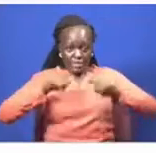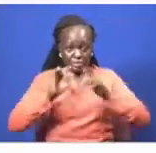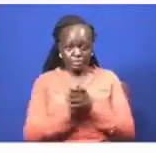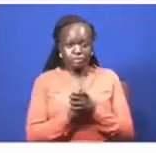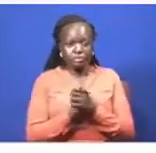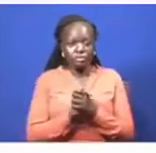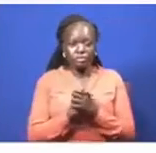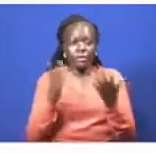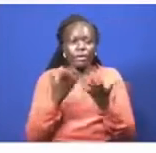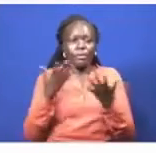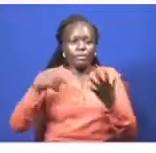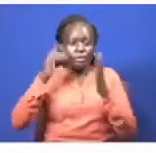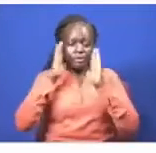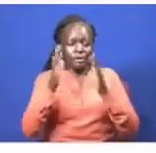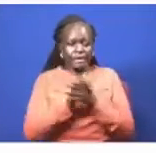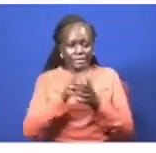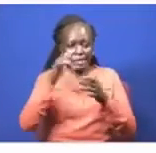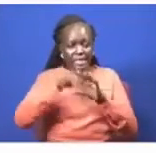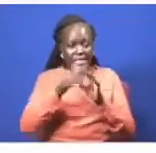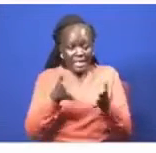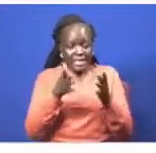we look at is